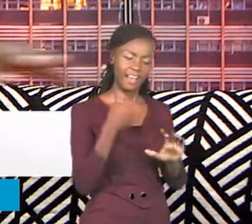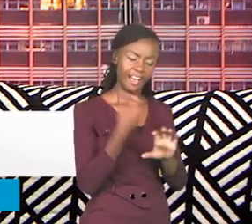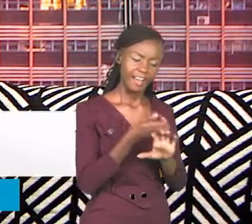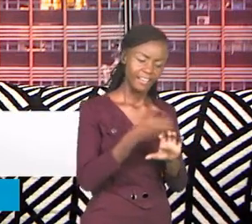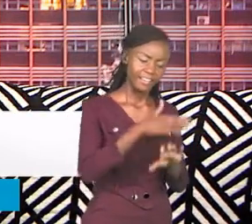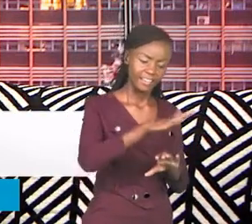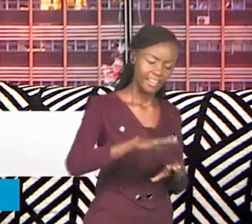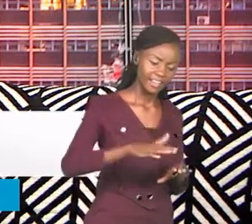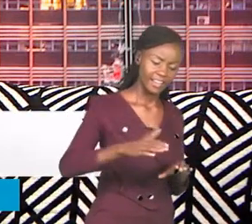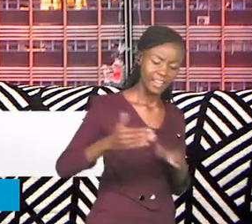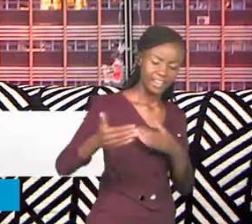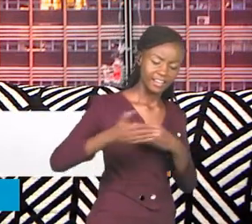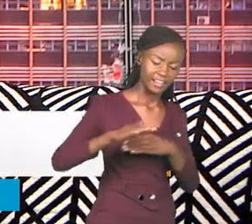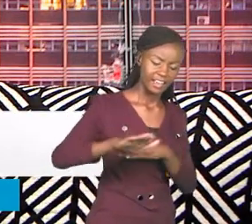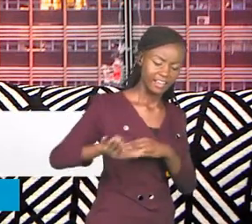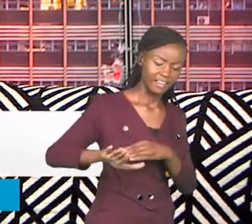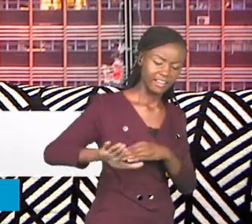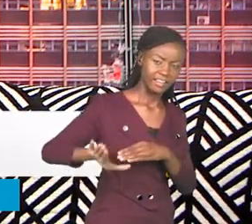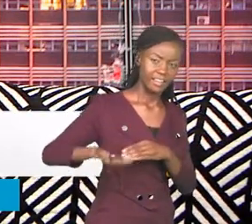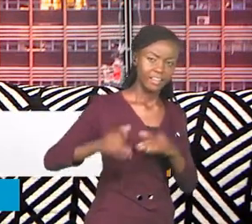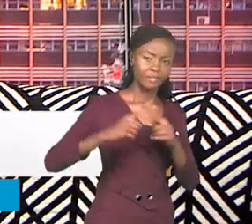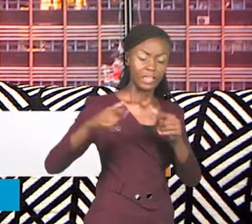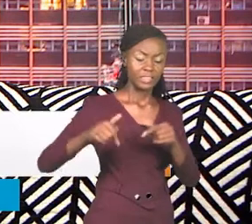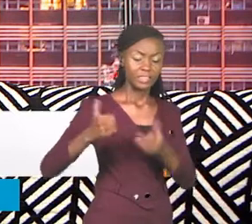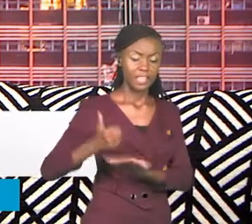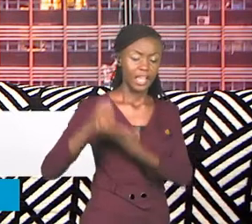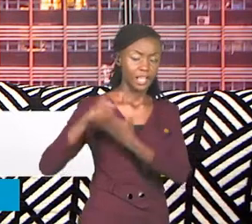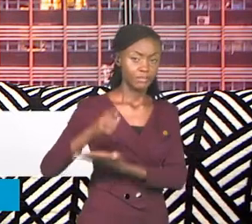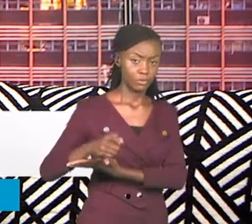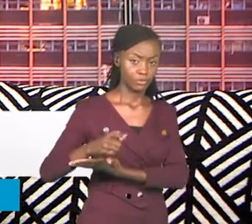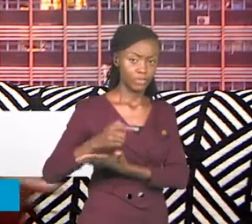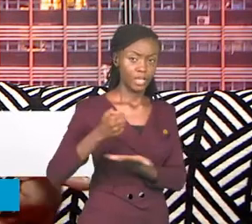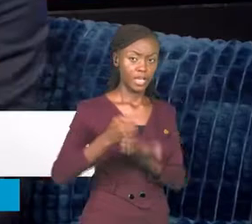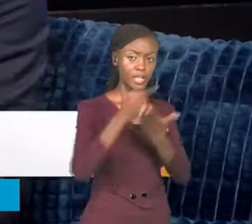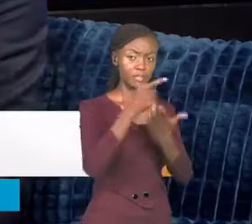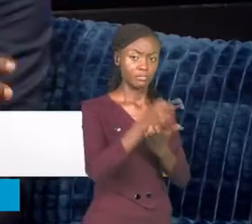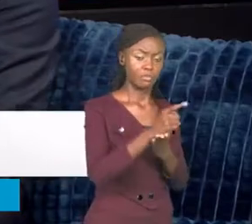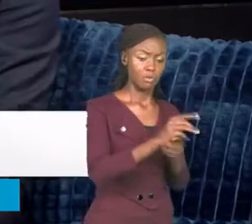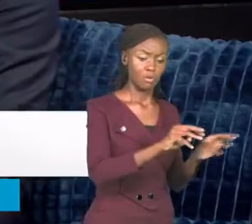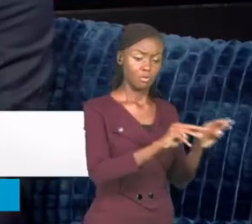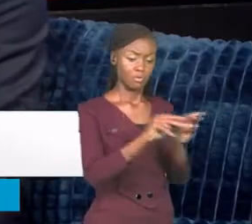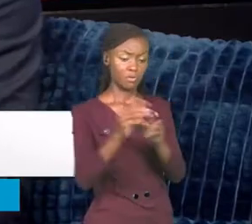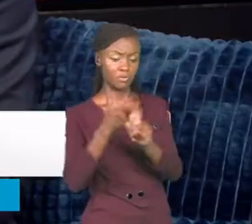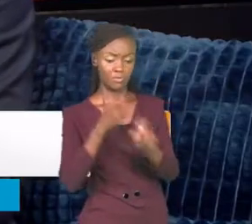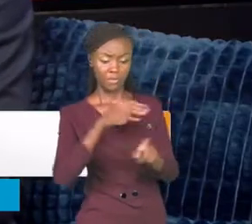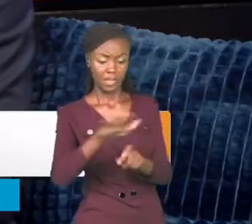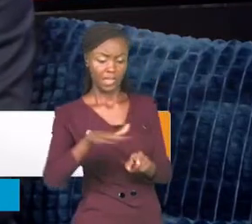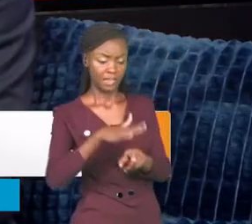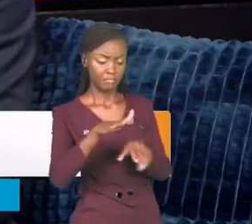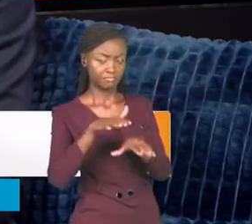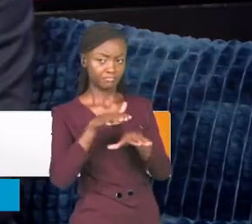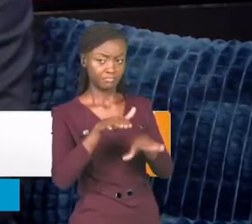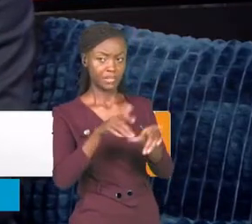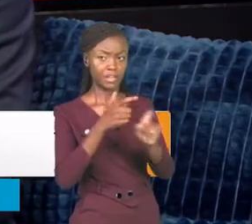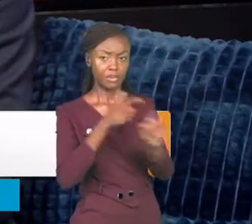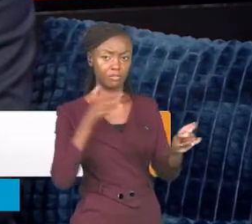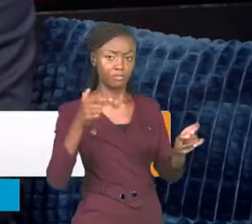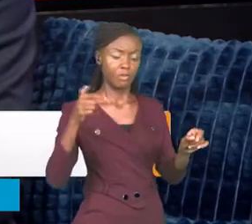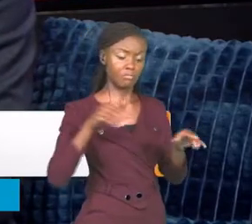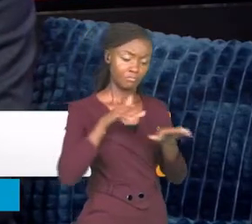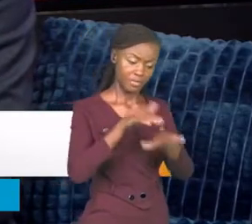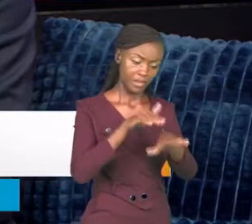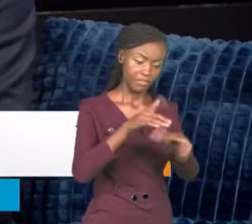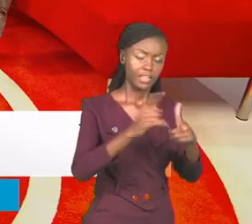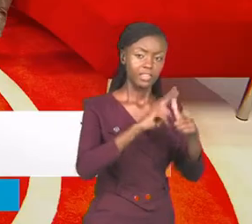besides the road and all that? These ones are meant to help you maneuver actually from now then coming from the oncoming traffic and move. You'll